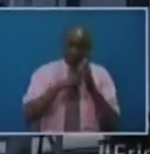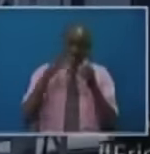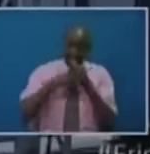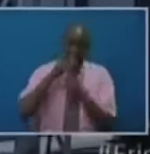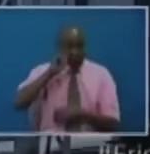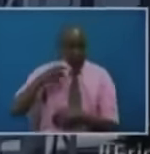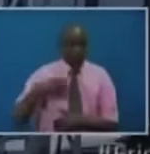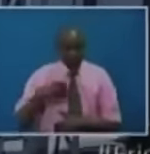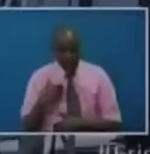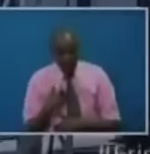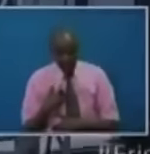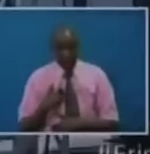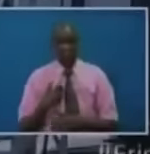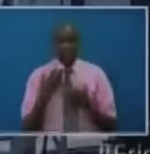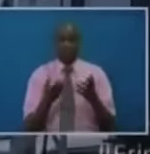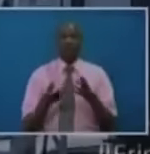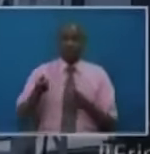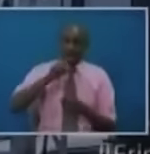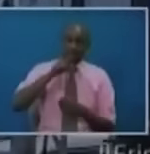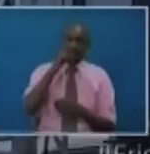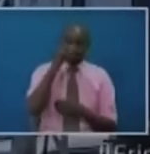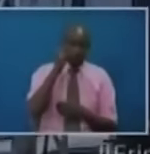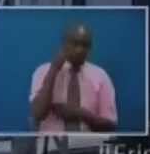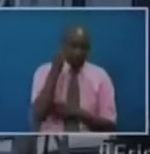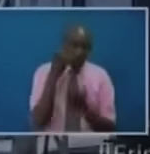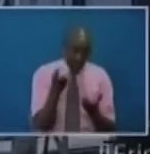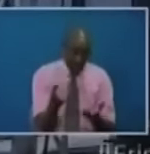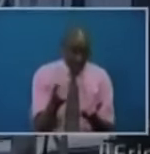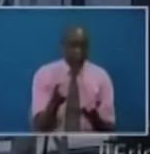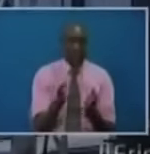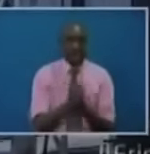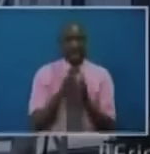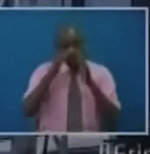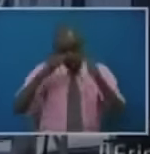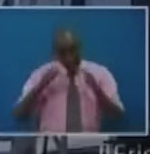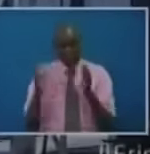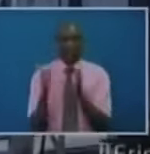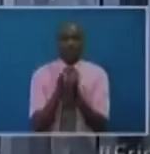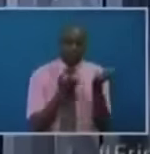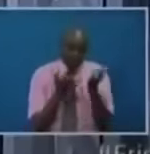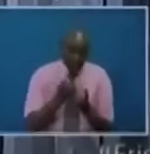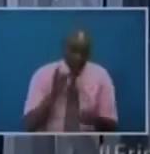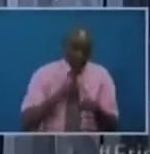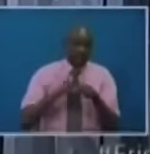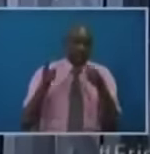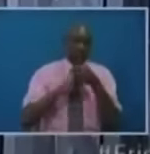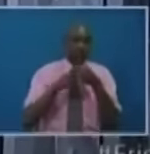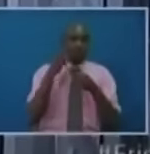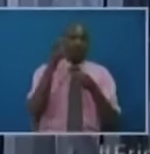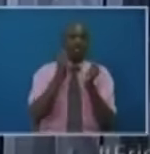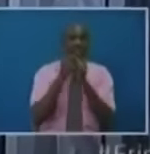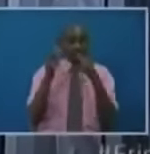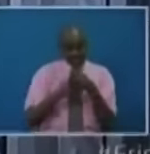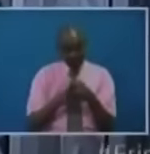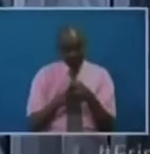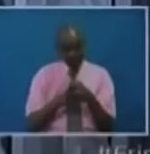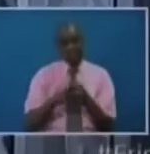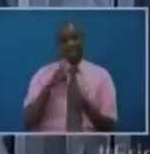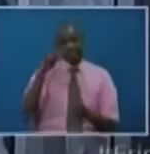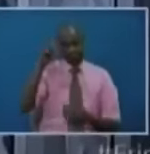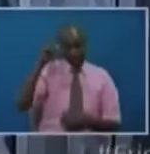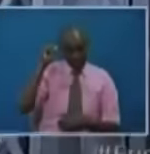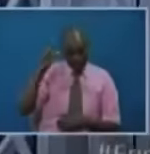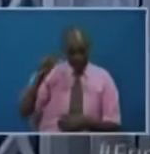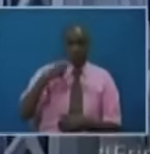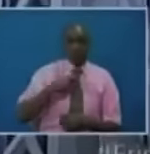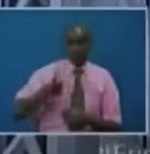million. It aims to add 1.5 million new clients, including households and businesses, by the end of June 2017. Kenya Power aims to